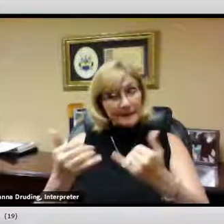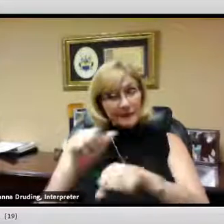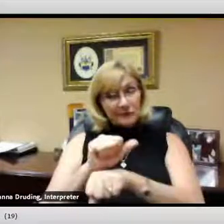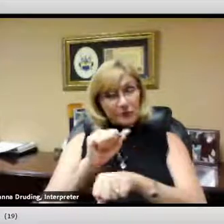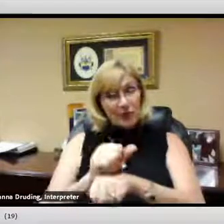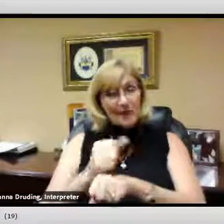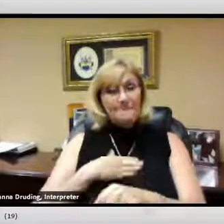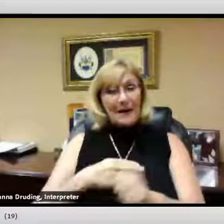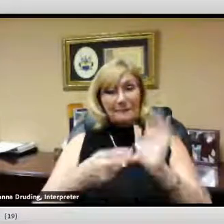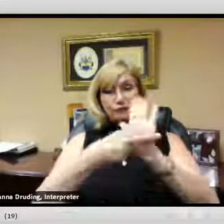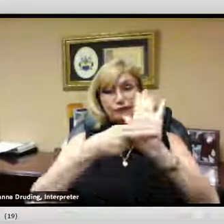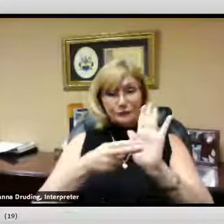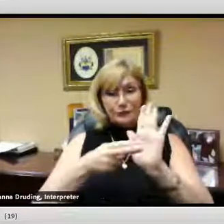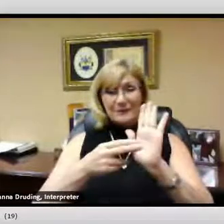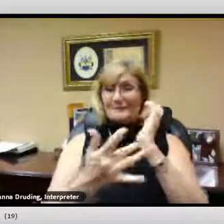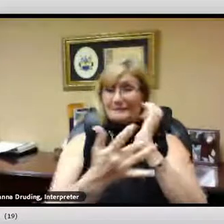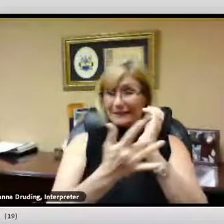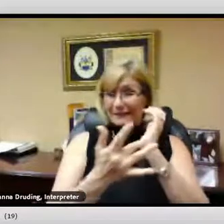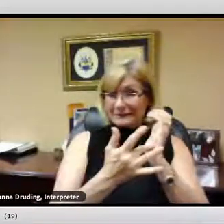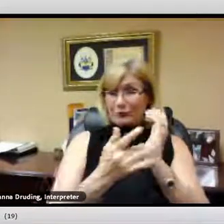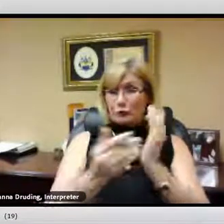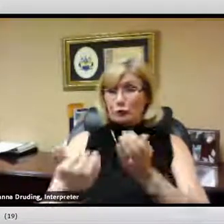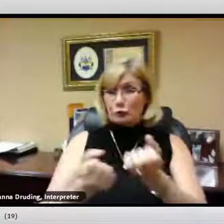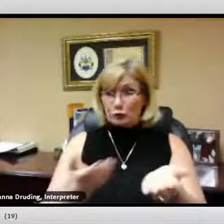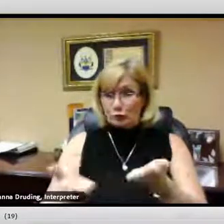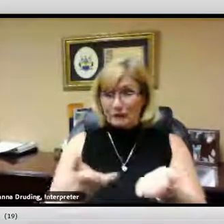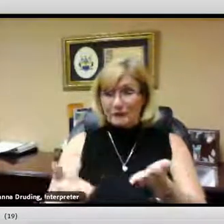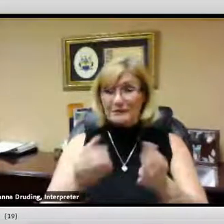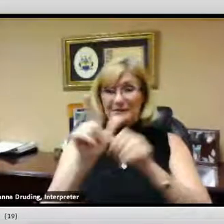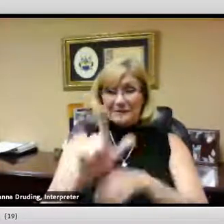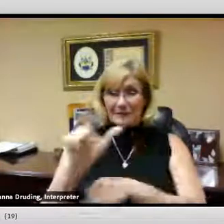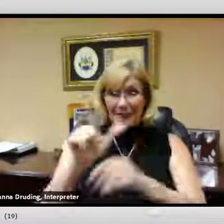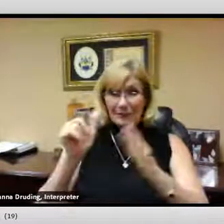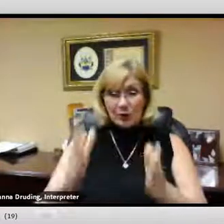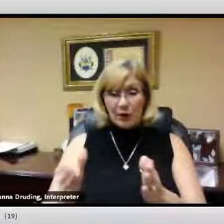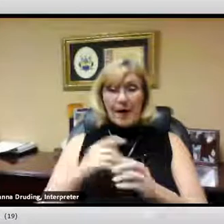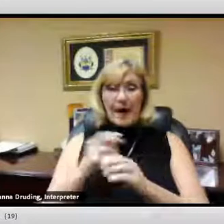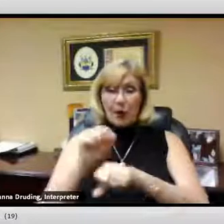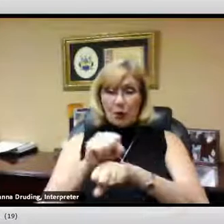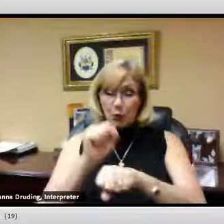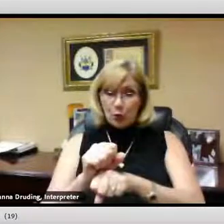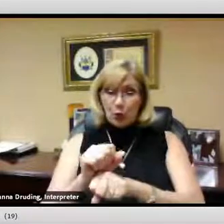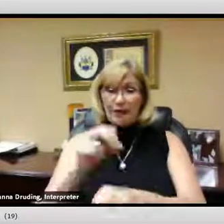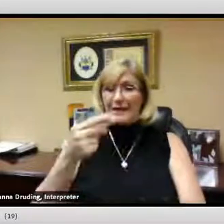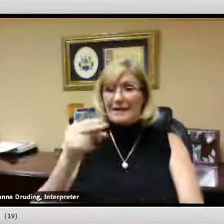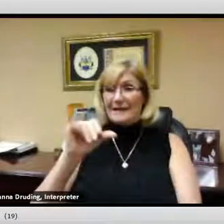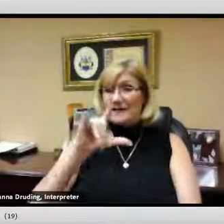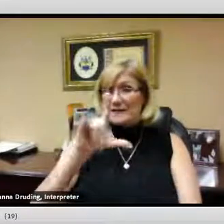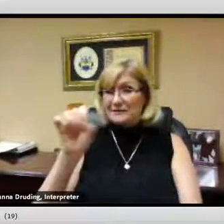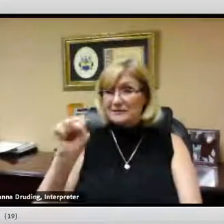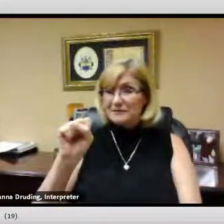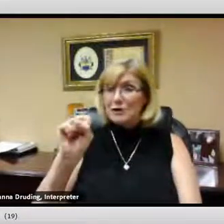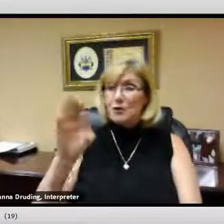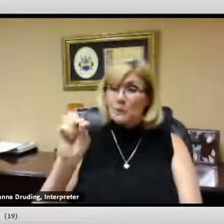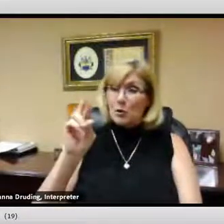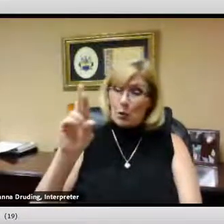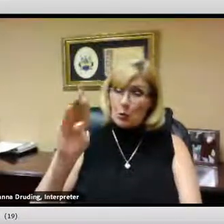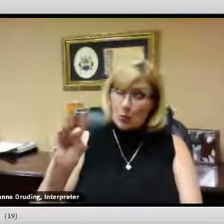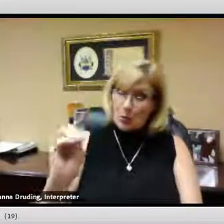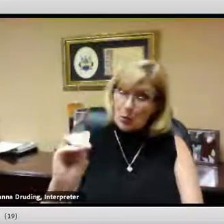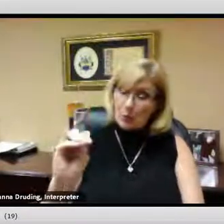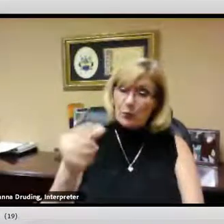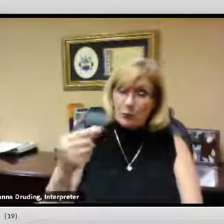current title is Technical Services Librarian. I work at Hillsdale College, which is a small liberal arts college in South Central Michigan,